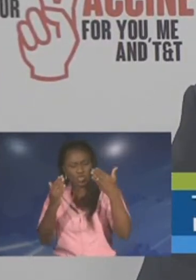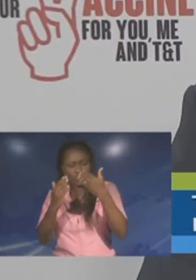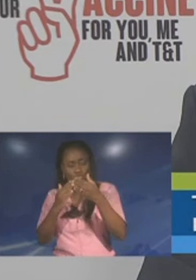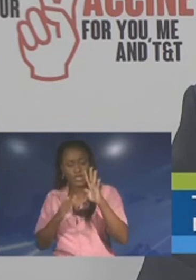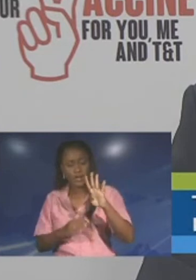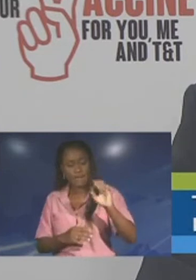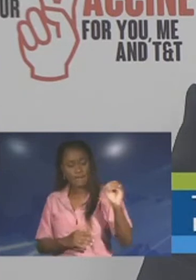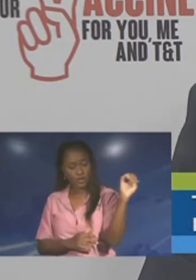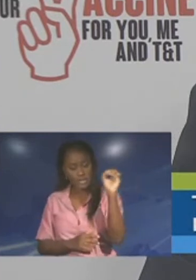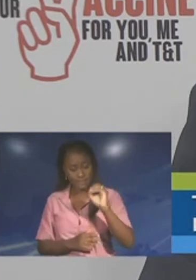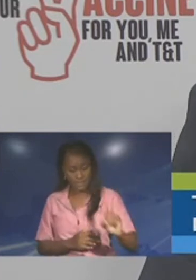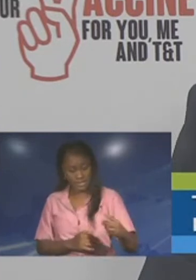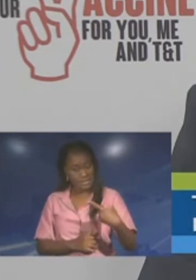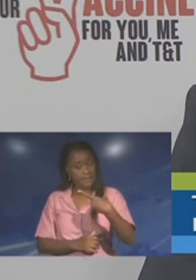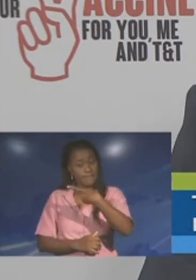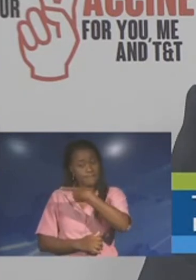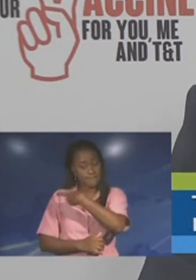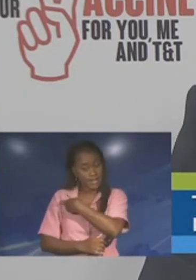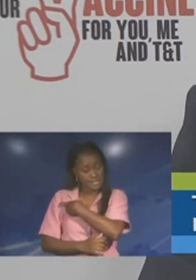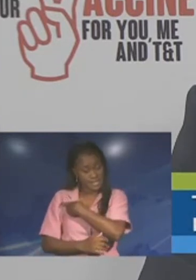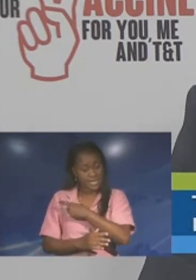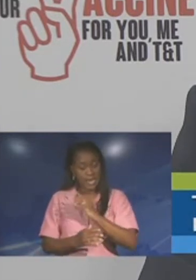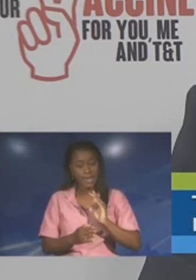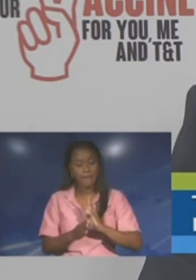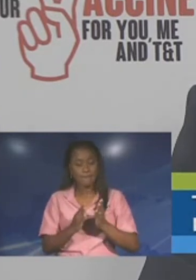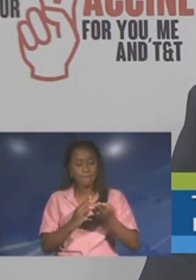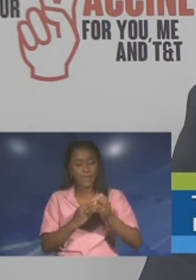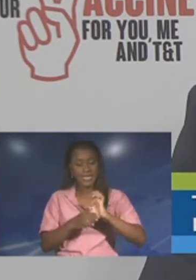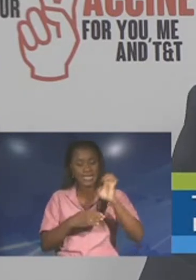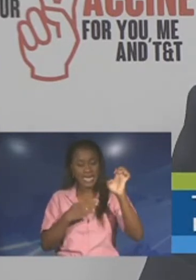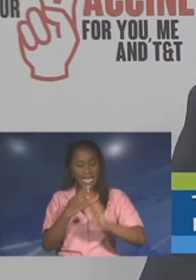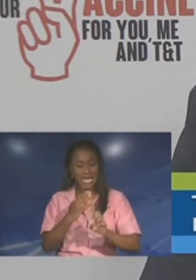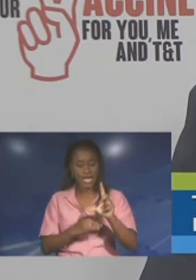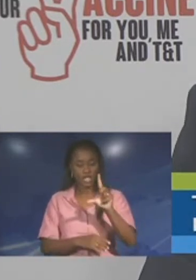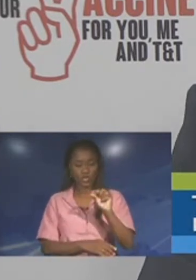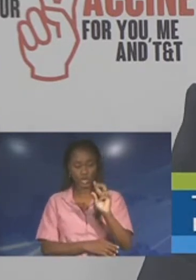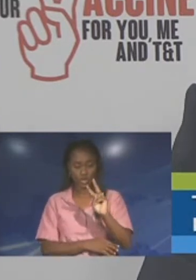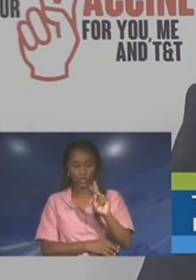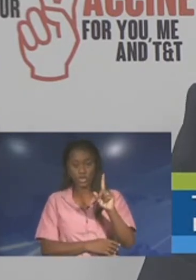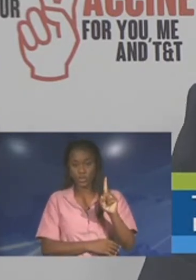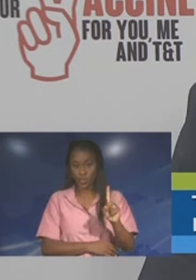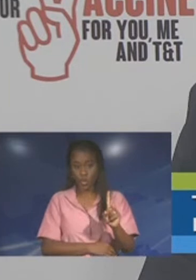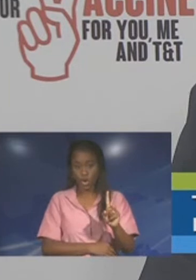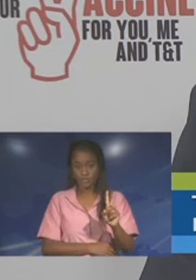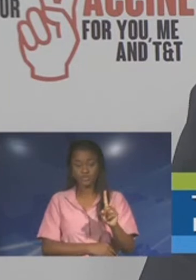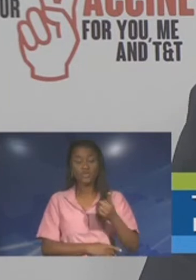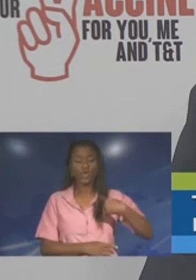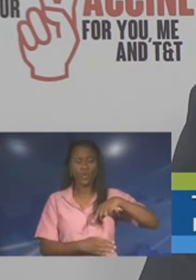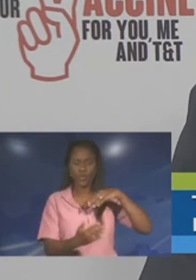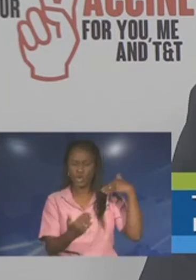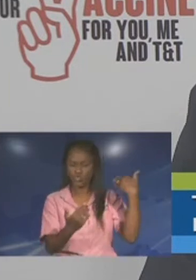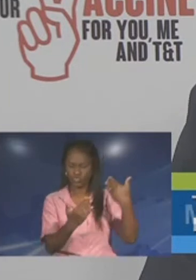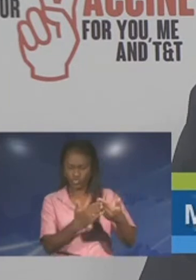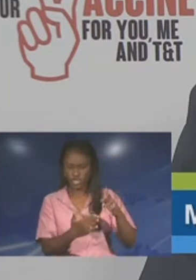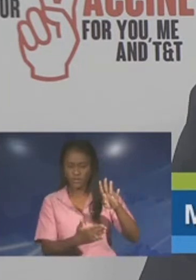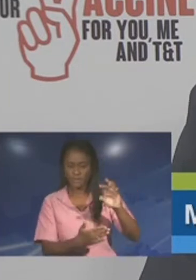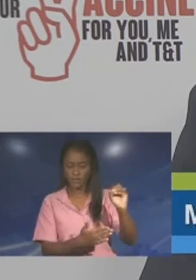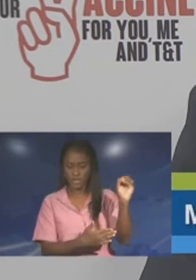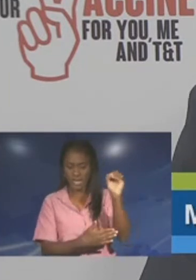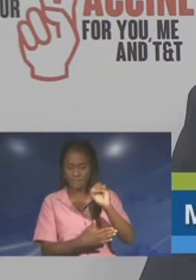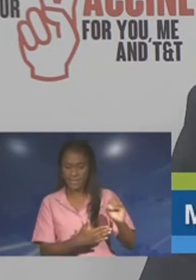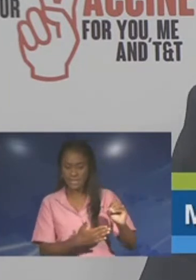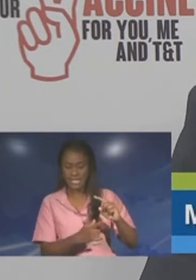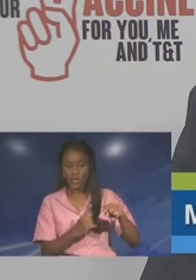of the population being vaccinated by the end of 2021. We reached that 40% threshold